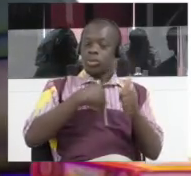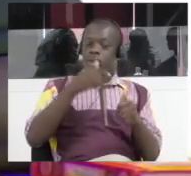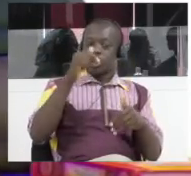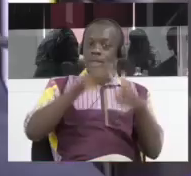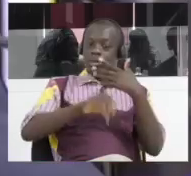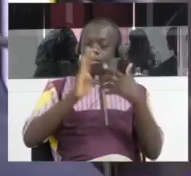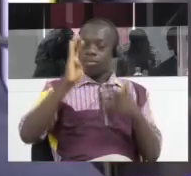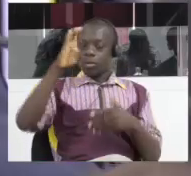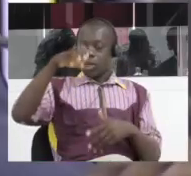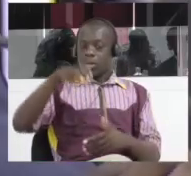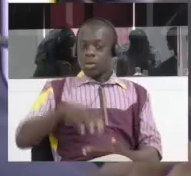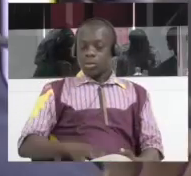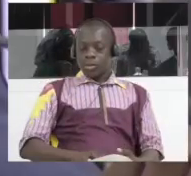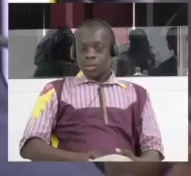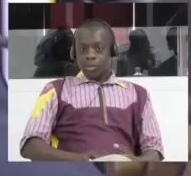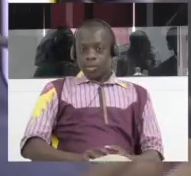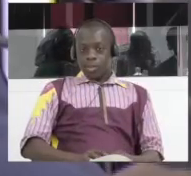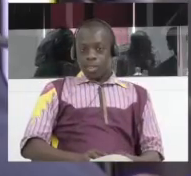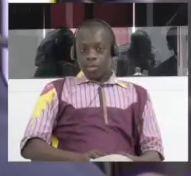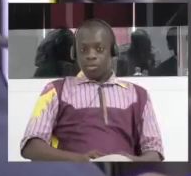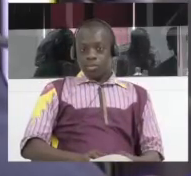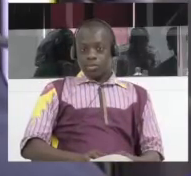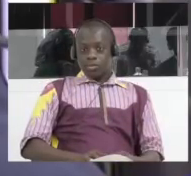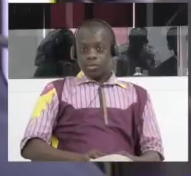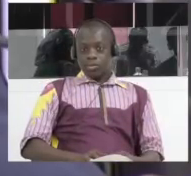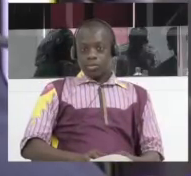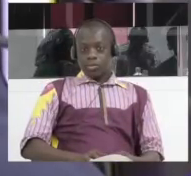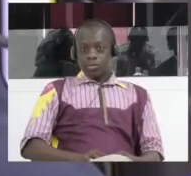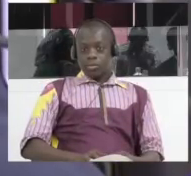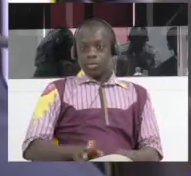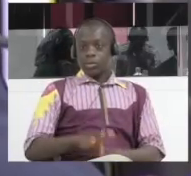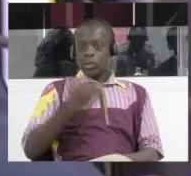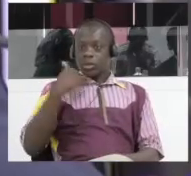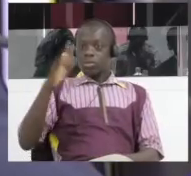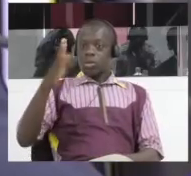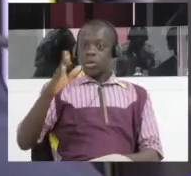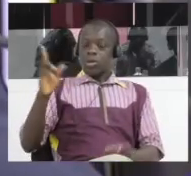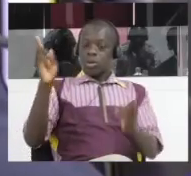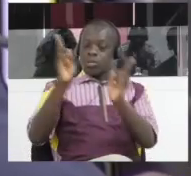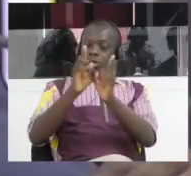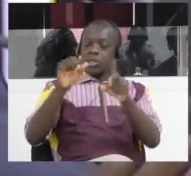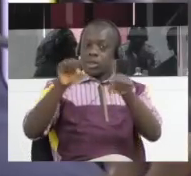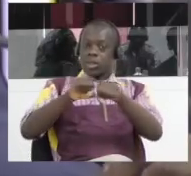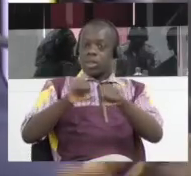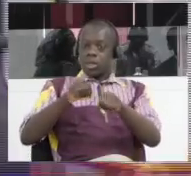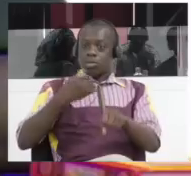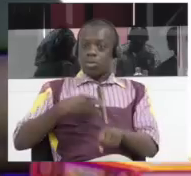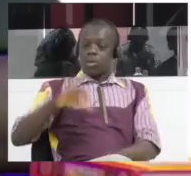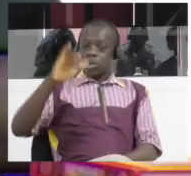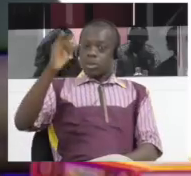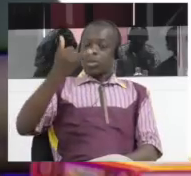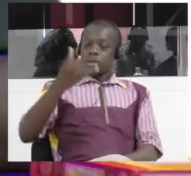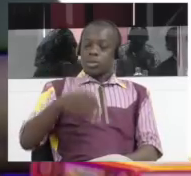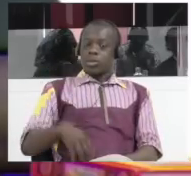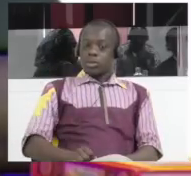to be corrected. Did you eventually meet the Senegalese ambassador? Yes, I